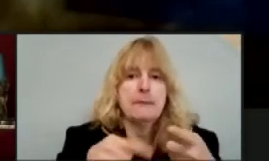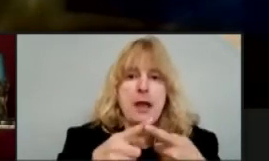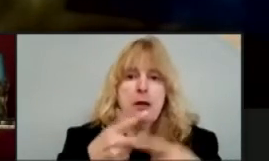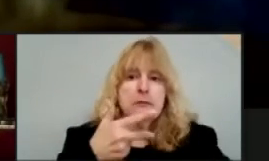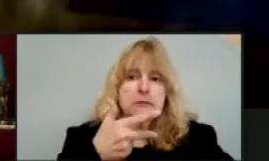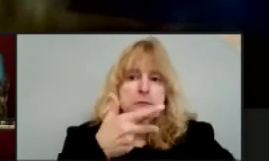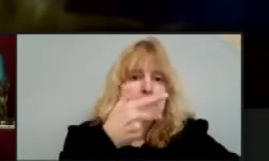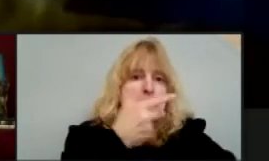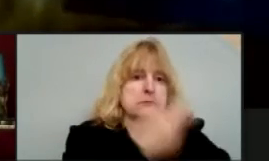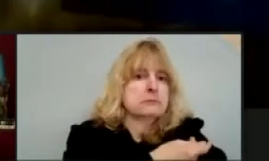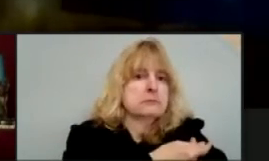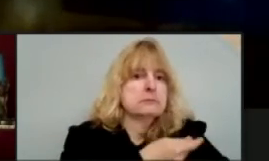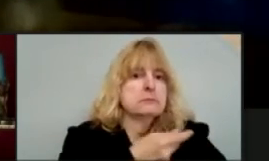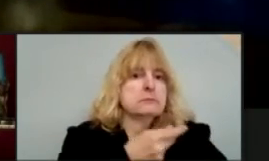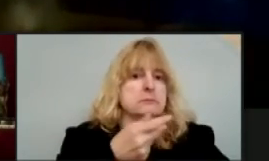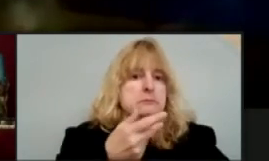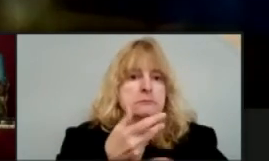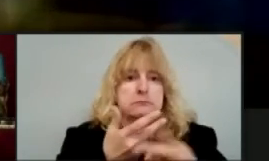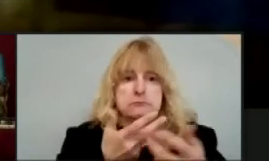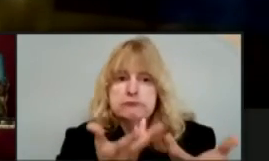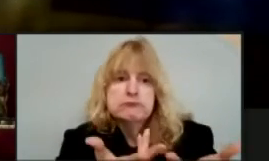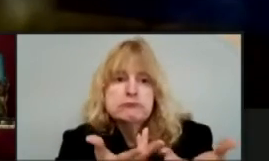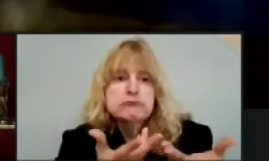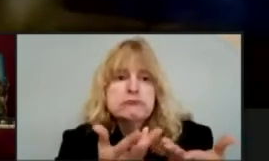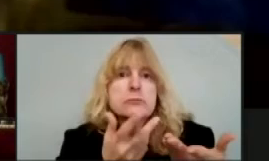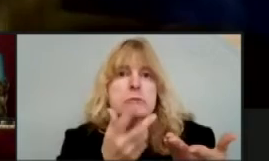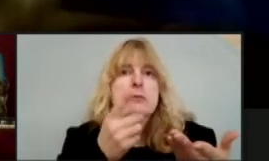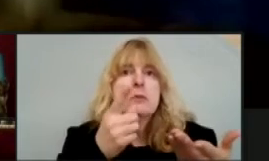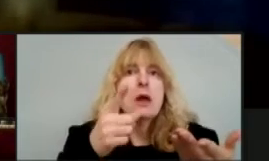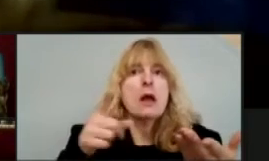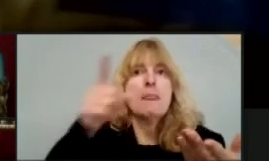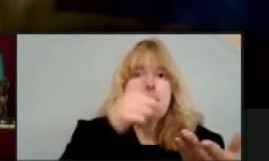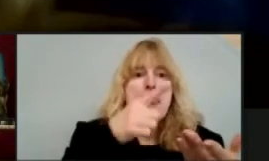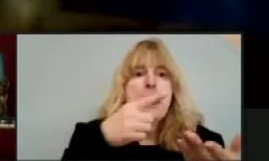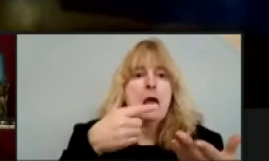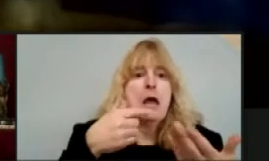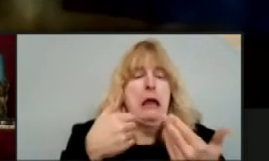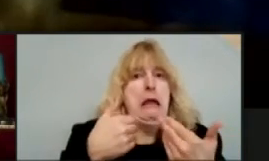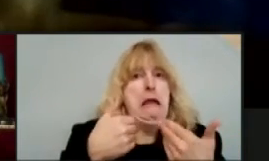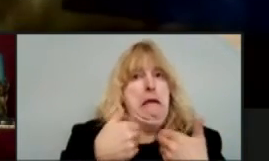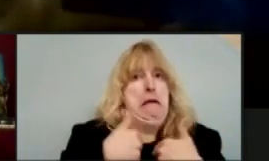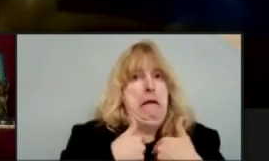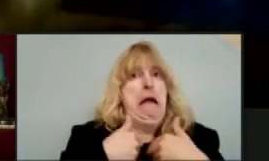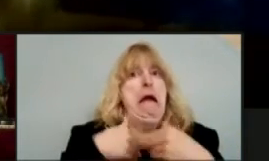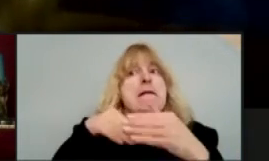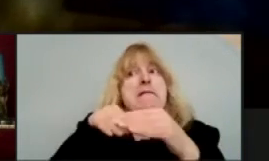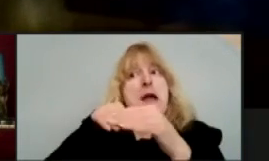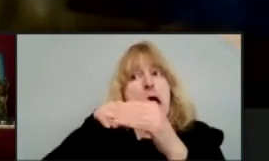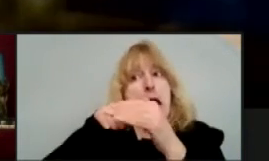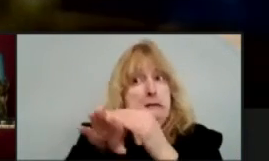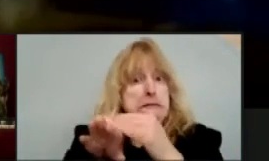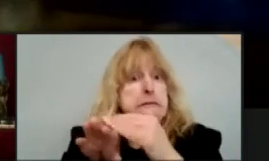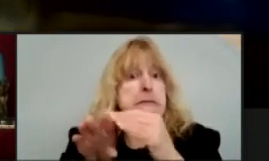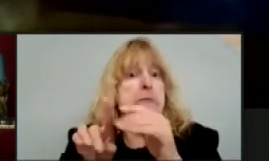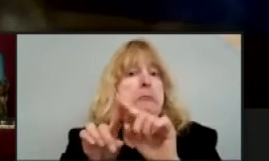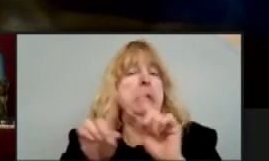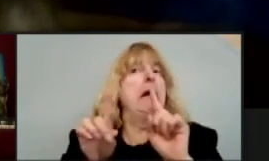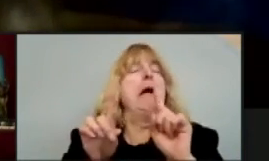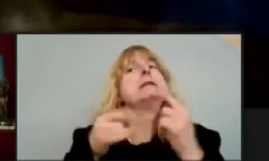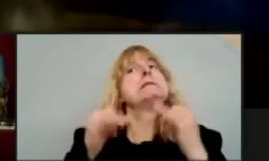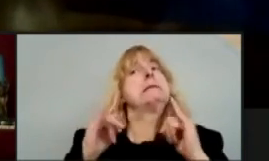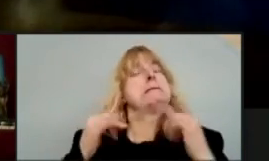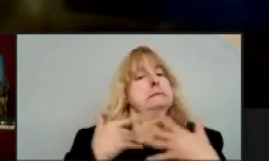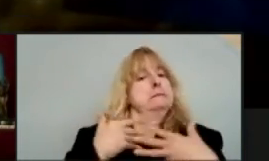getting vaccinated, that has the opportunity to, but is scared or concerned that there's not